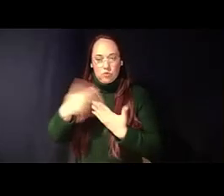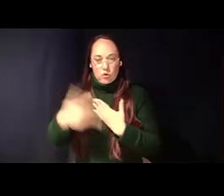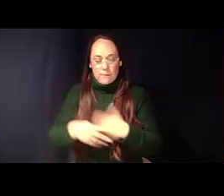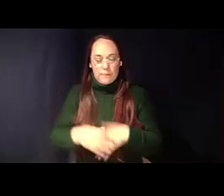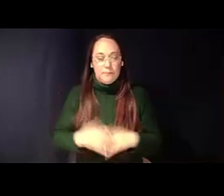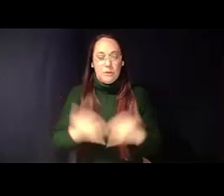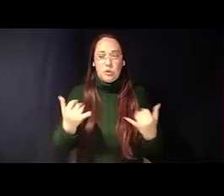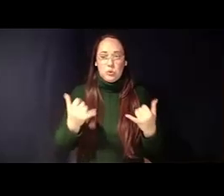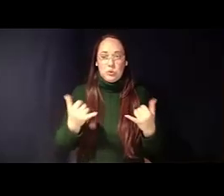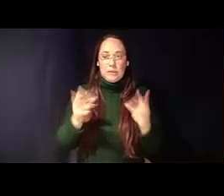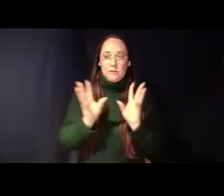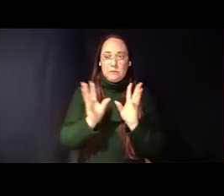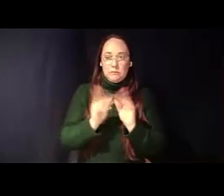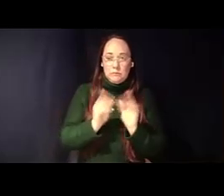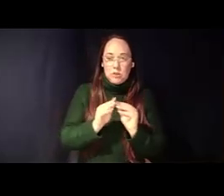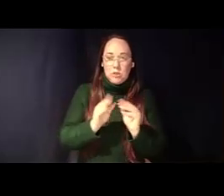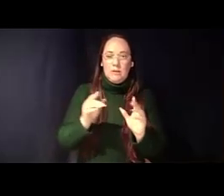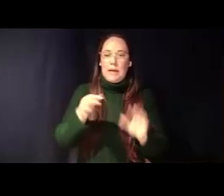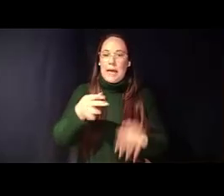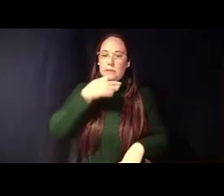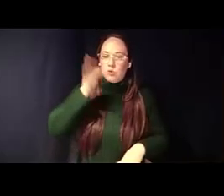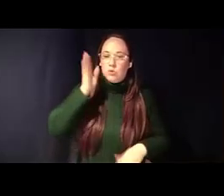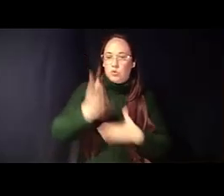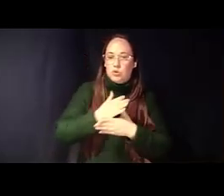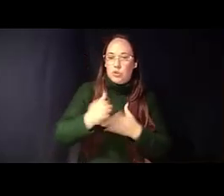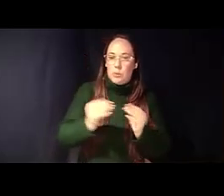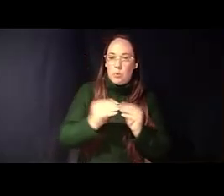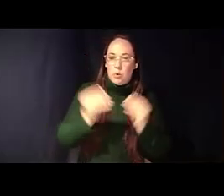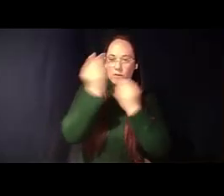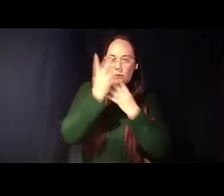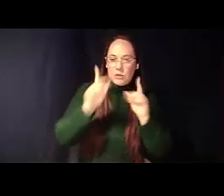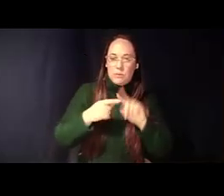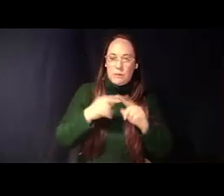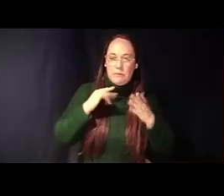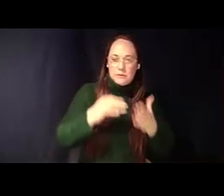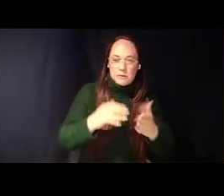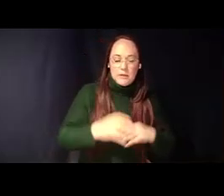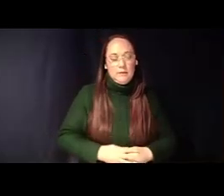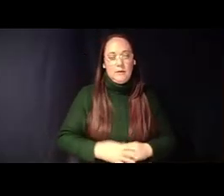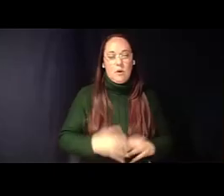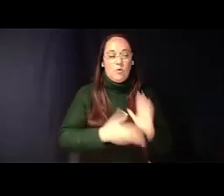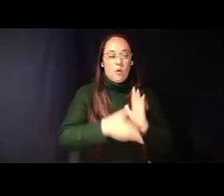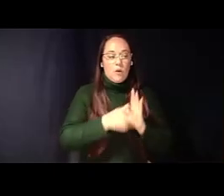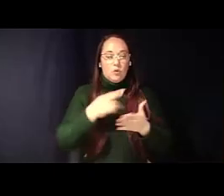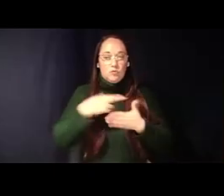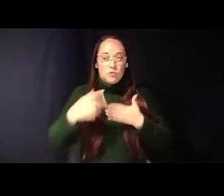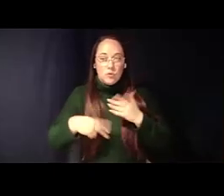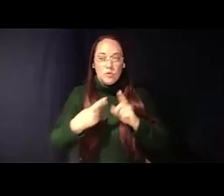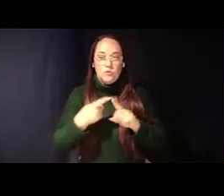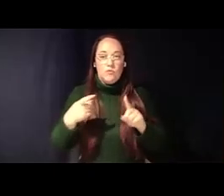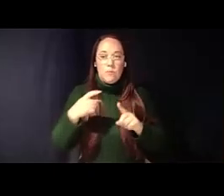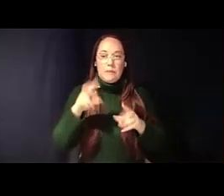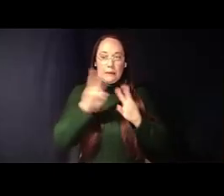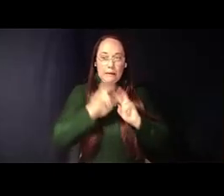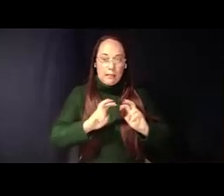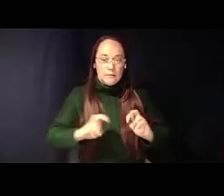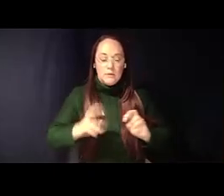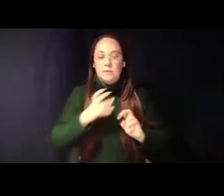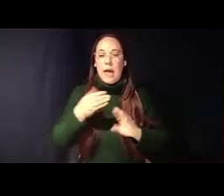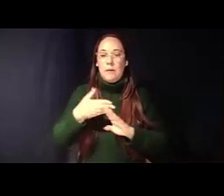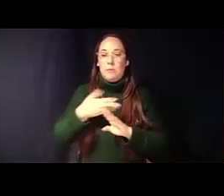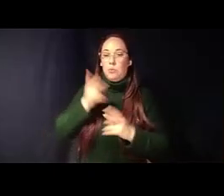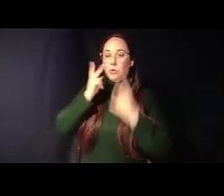and long-term policy changes to improve the affordability and sustainability of the Colorado Medicaid and CHP Plus